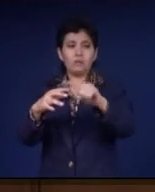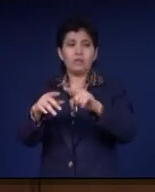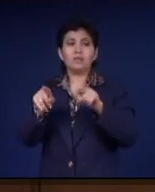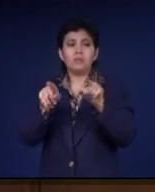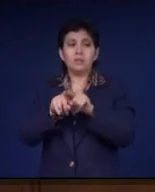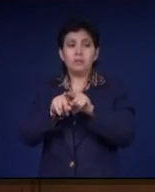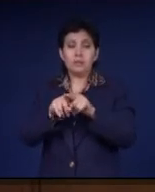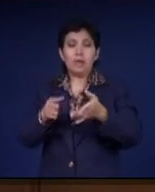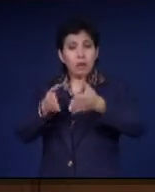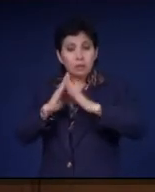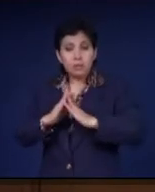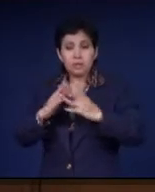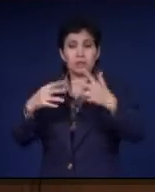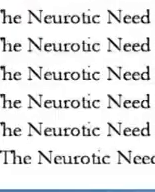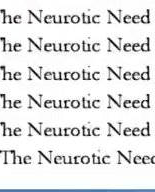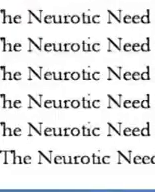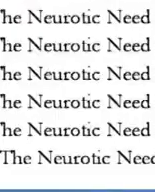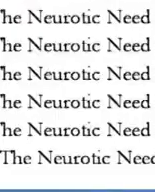brain to exploit others.